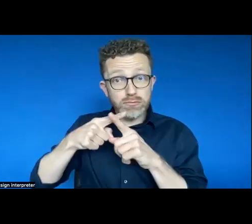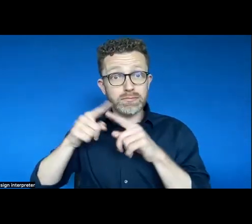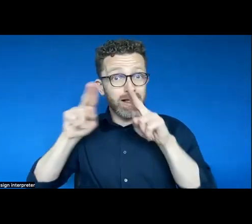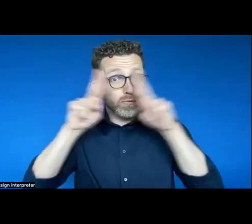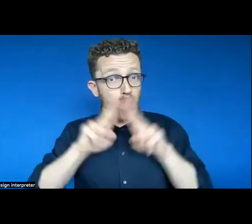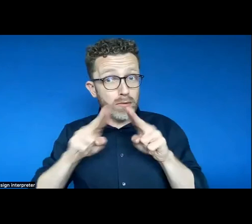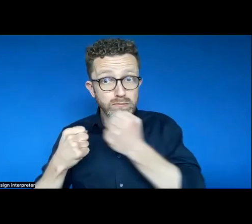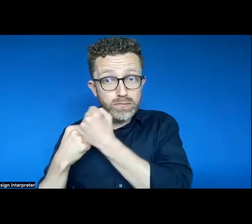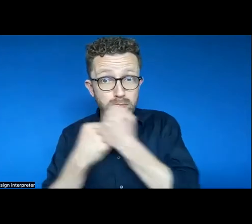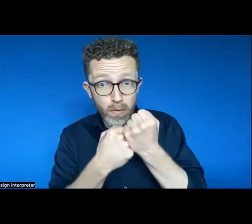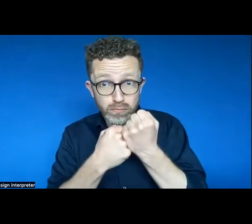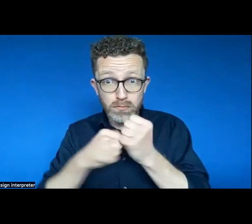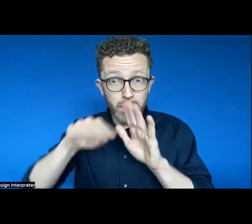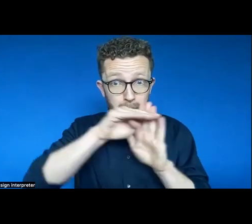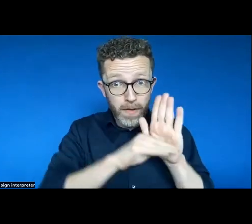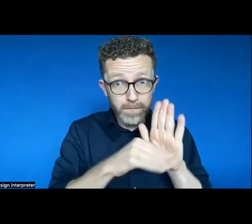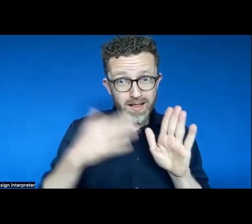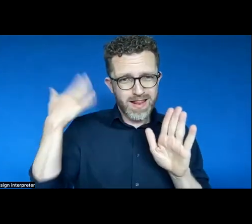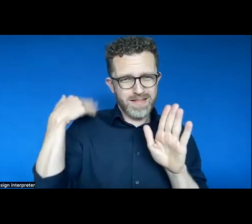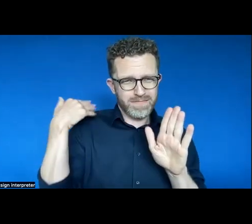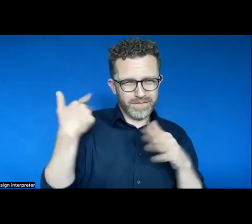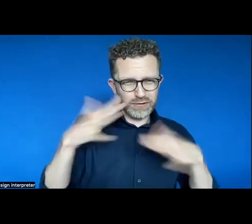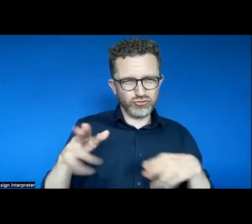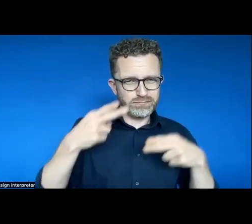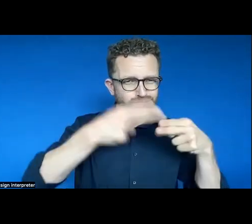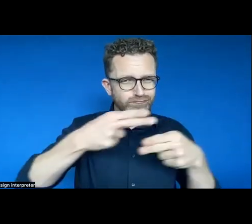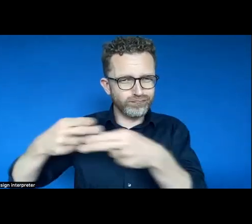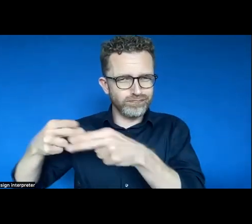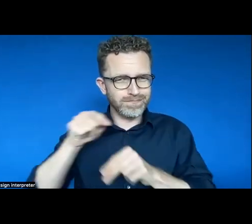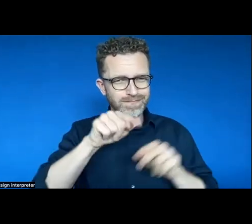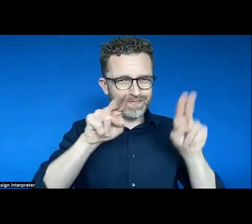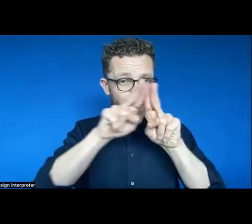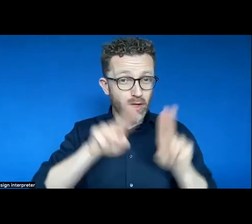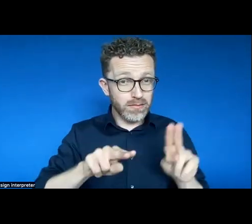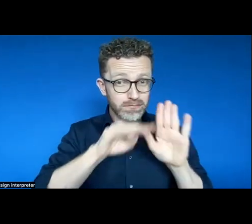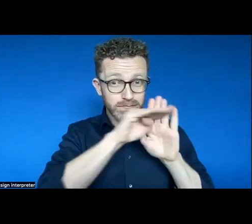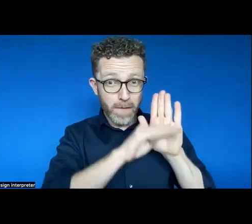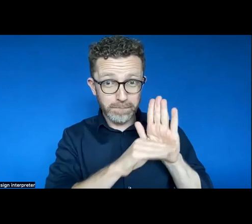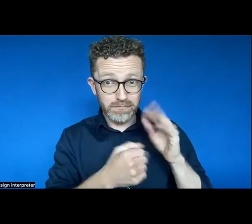there can be, as it was mentioned before by Erika,